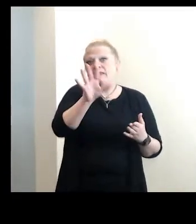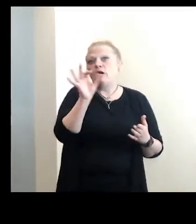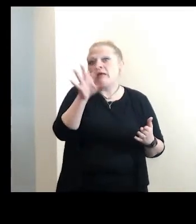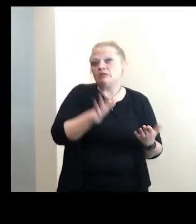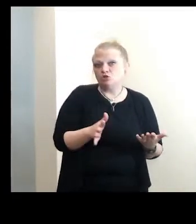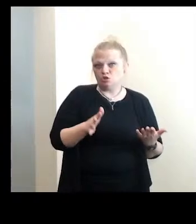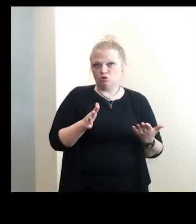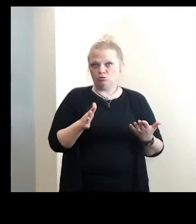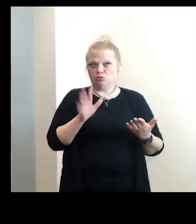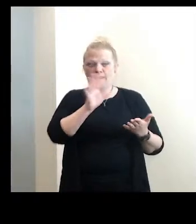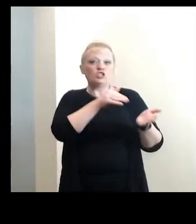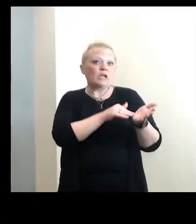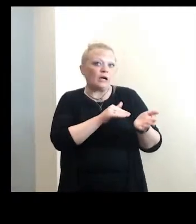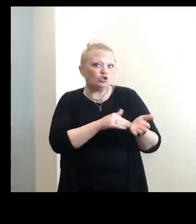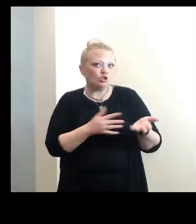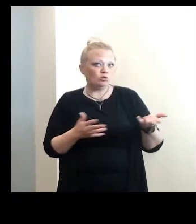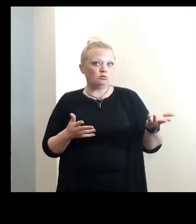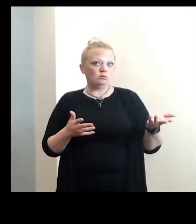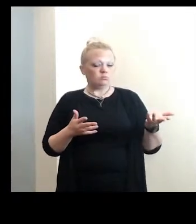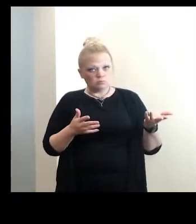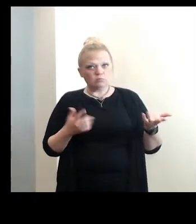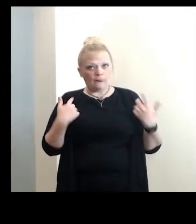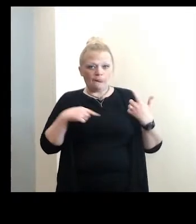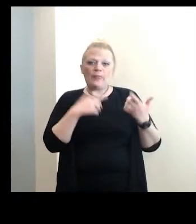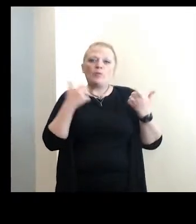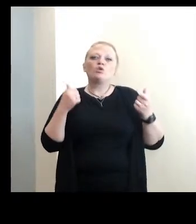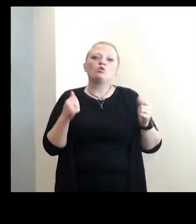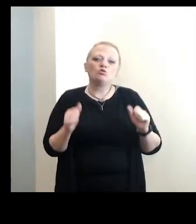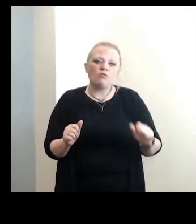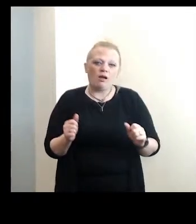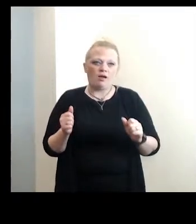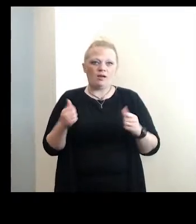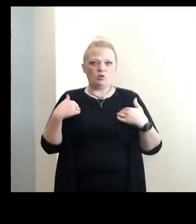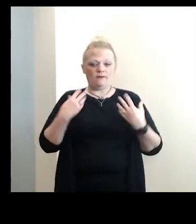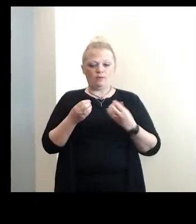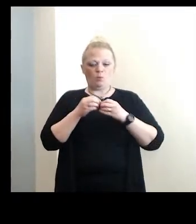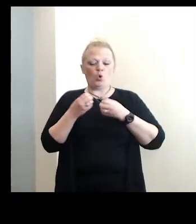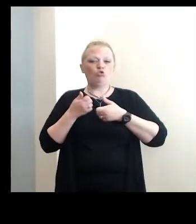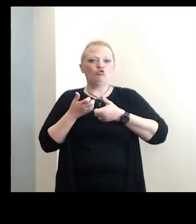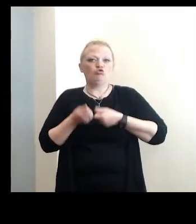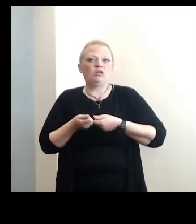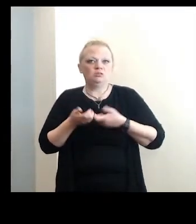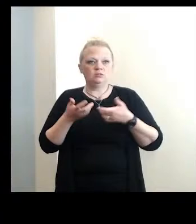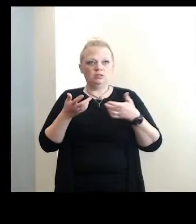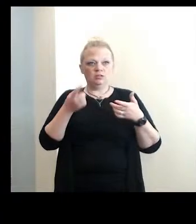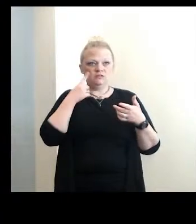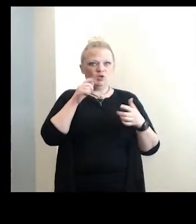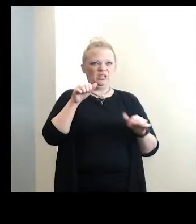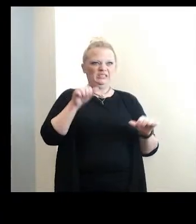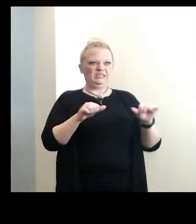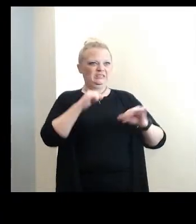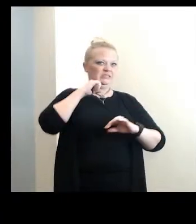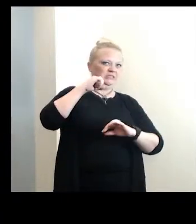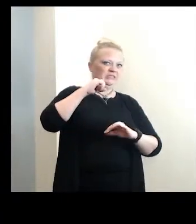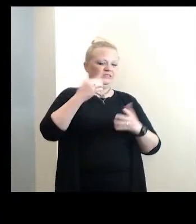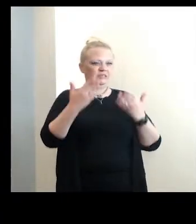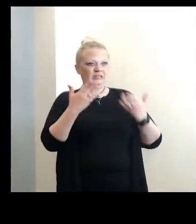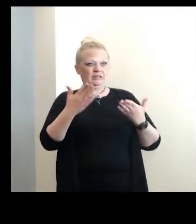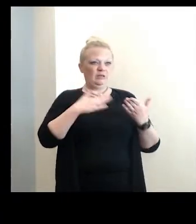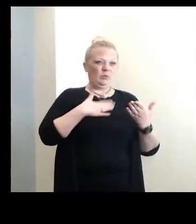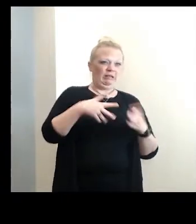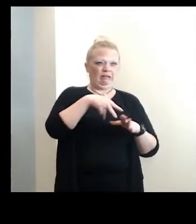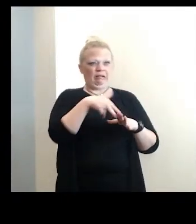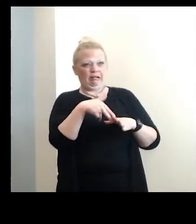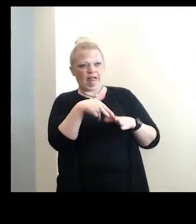Maybe certainly their doctor would be. So we're trying to get those more trusted individuals for these hesitant but might be willing to take the vaccine